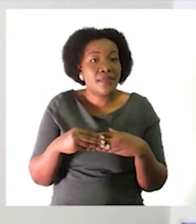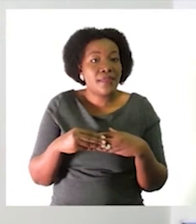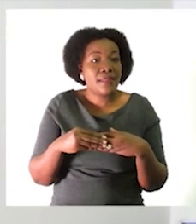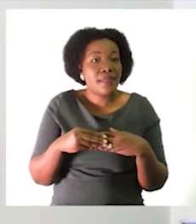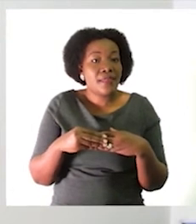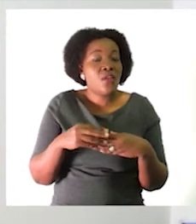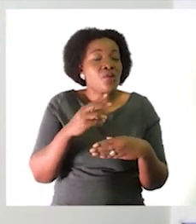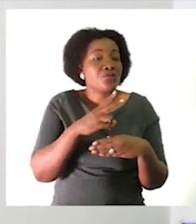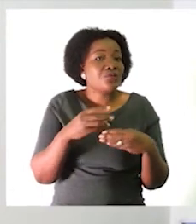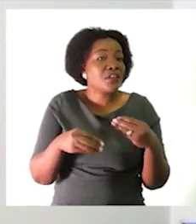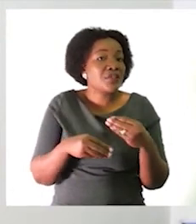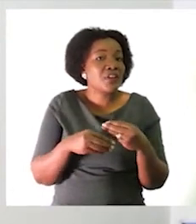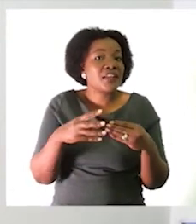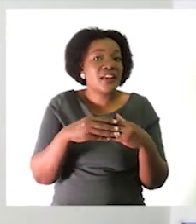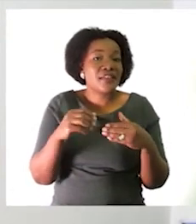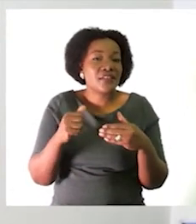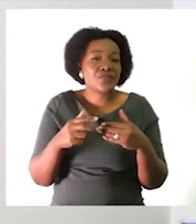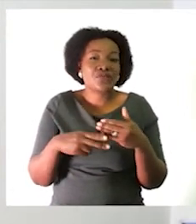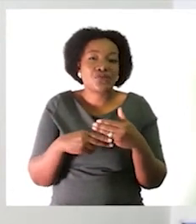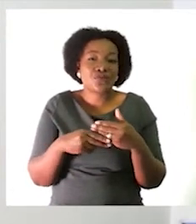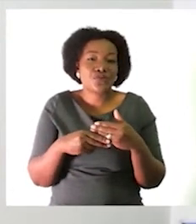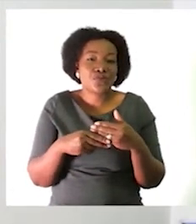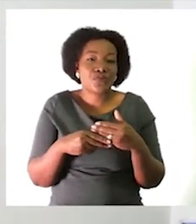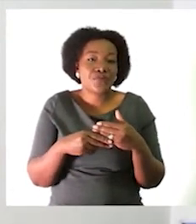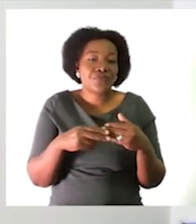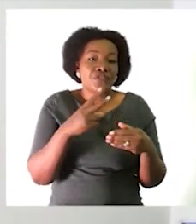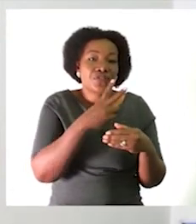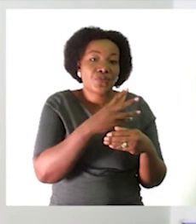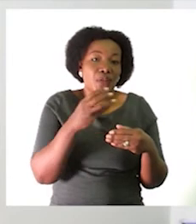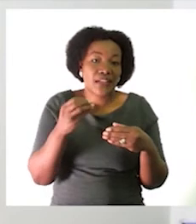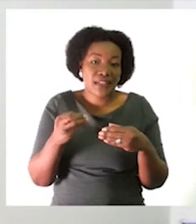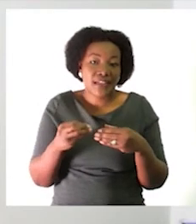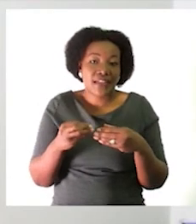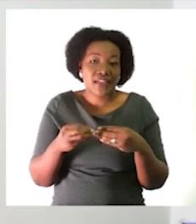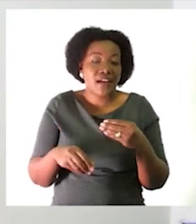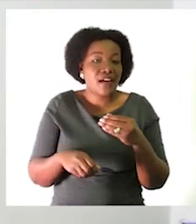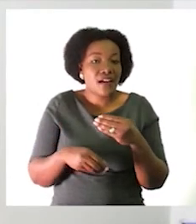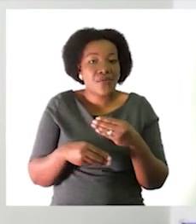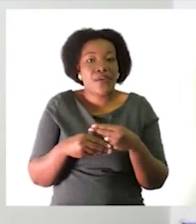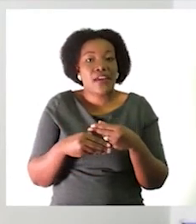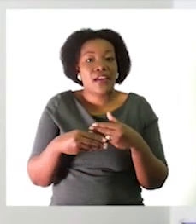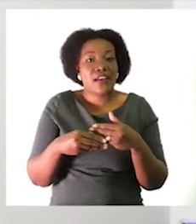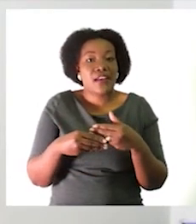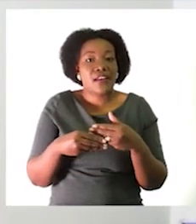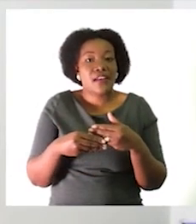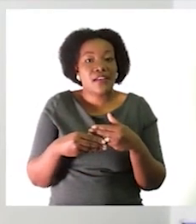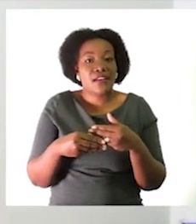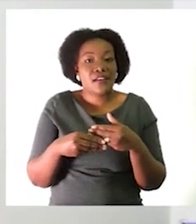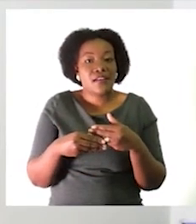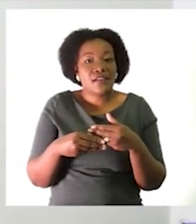only need 2 notes, which means we only need $20 note, another $20 note, and